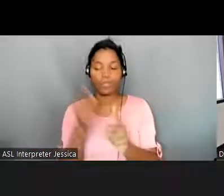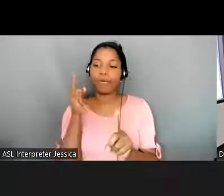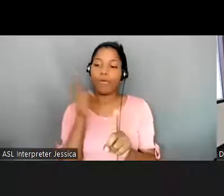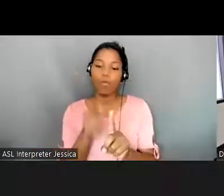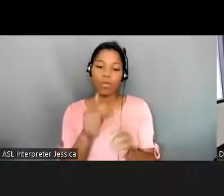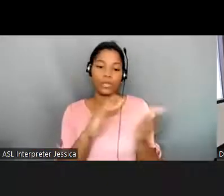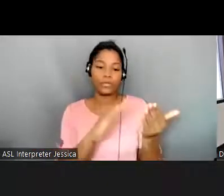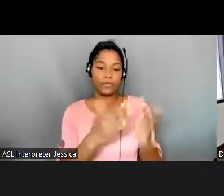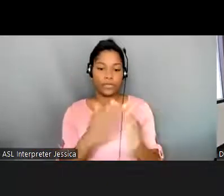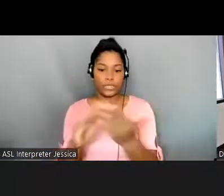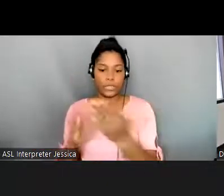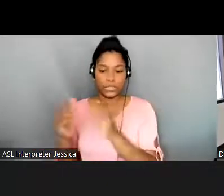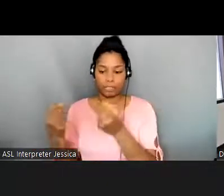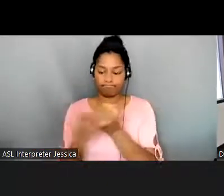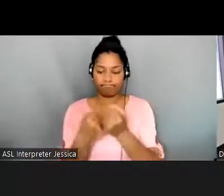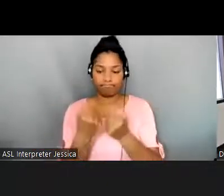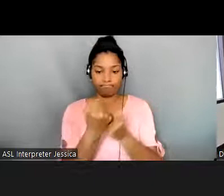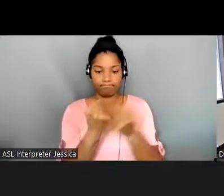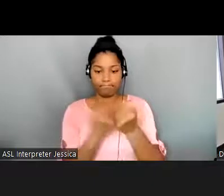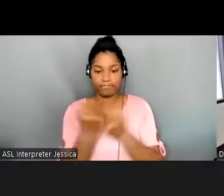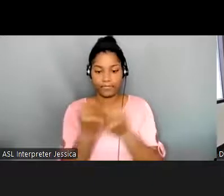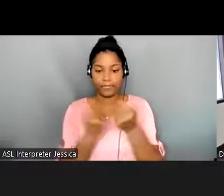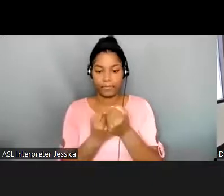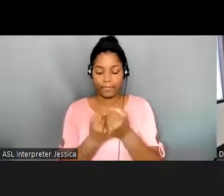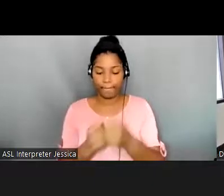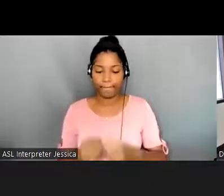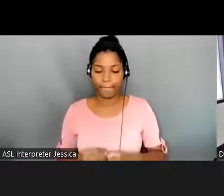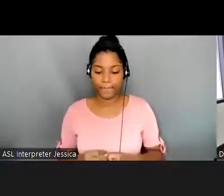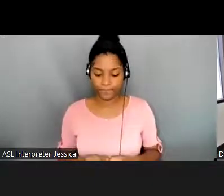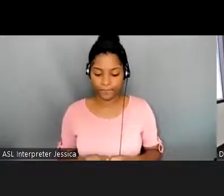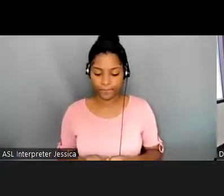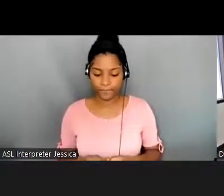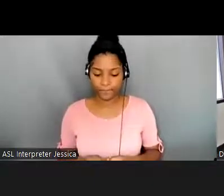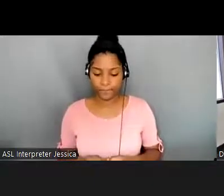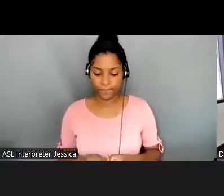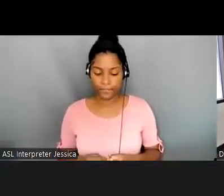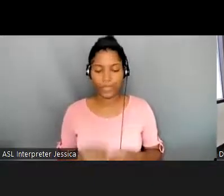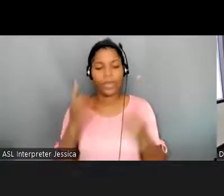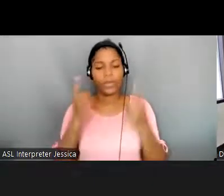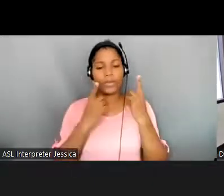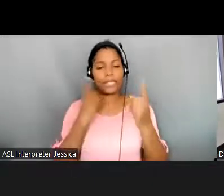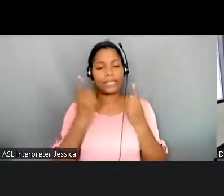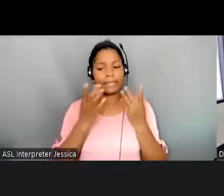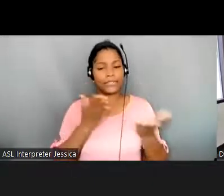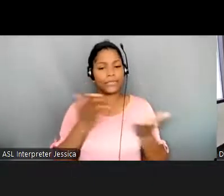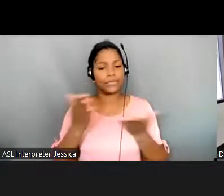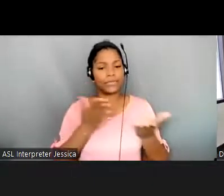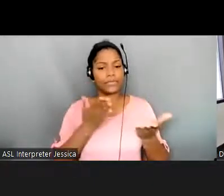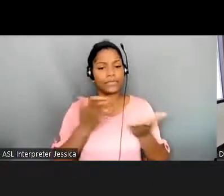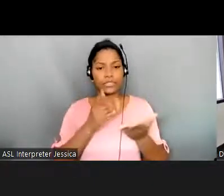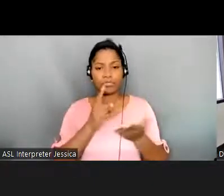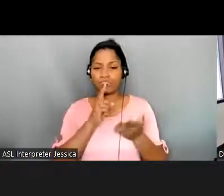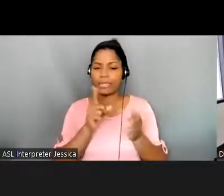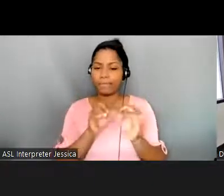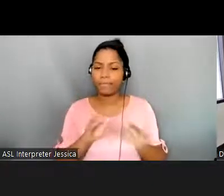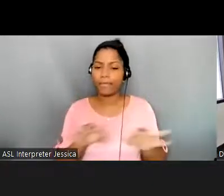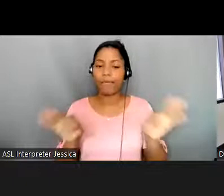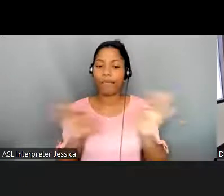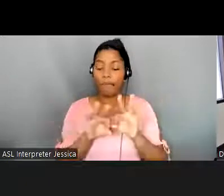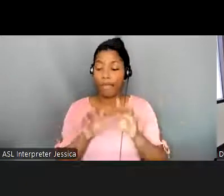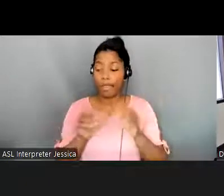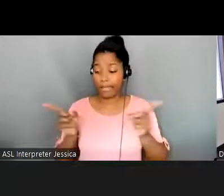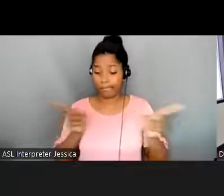together. What we can't lose, even when we think about that direction of service, is the basic fact that